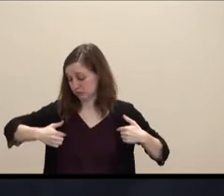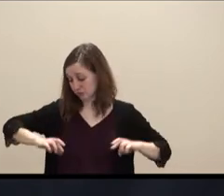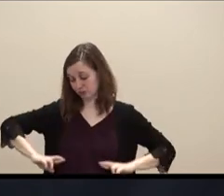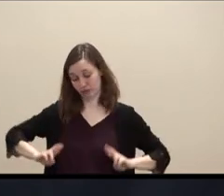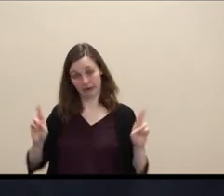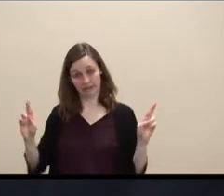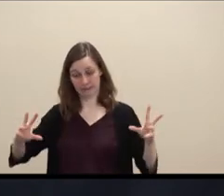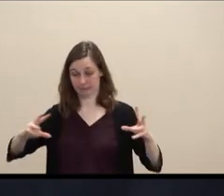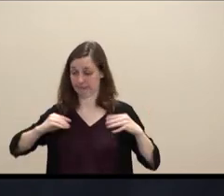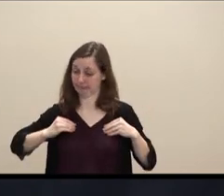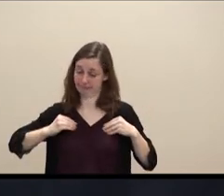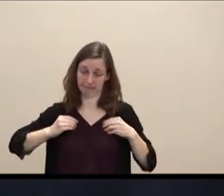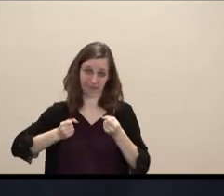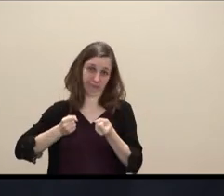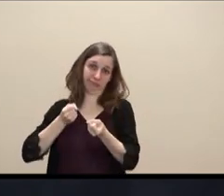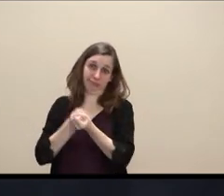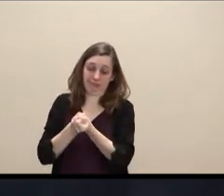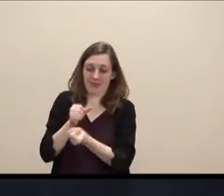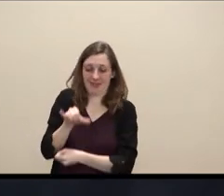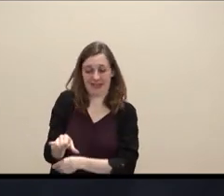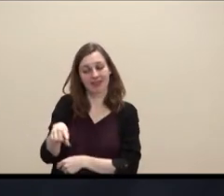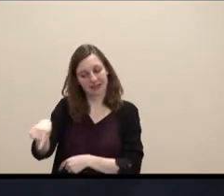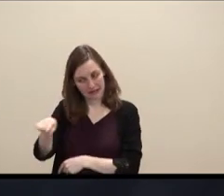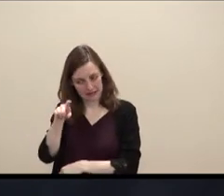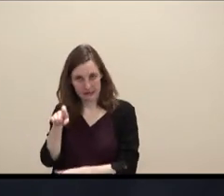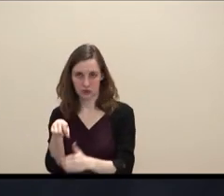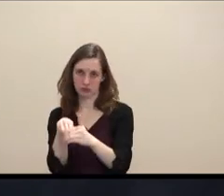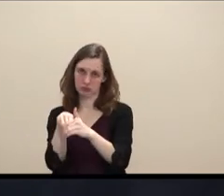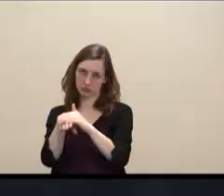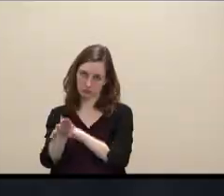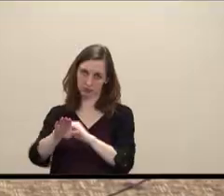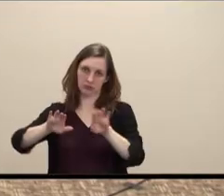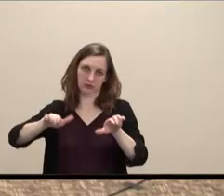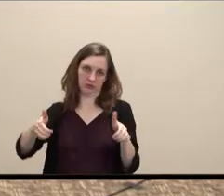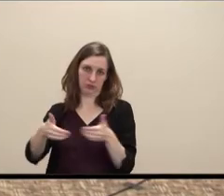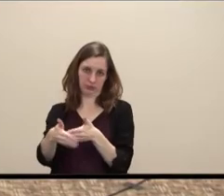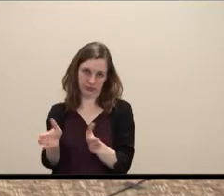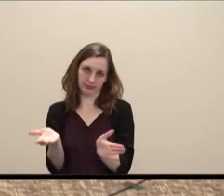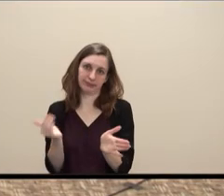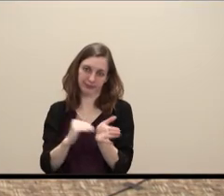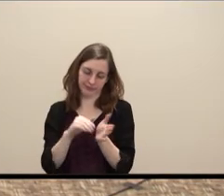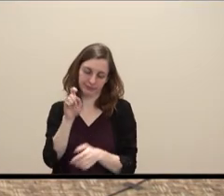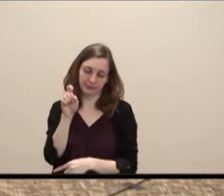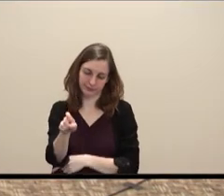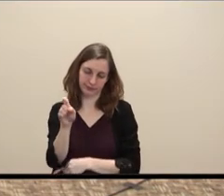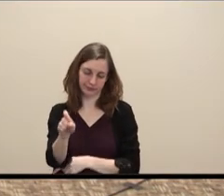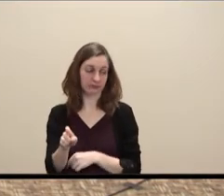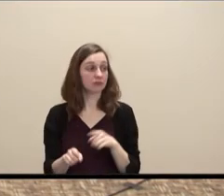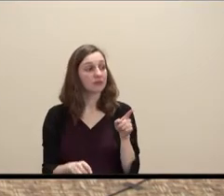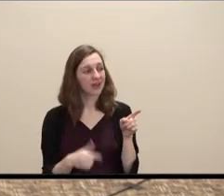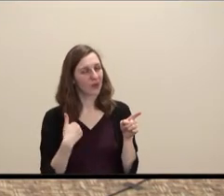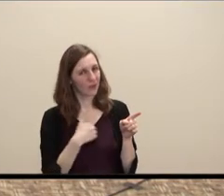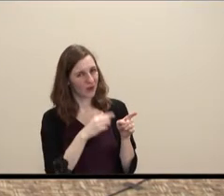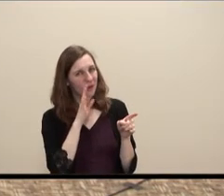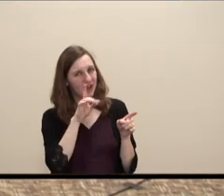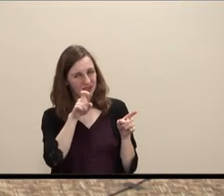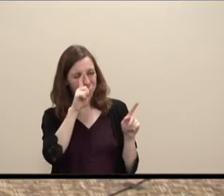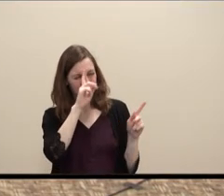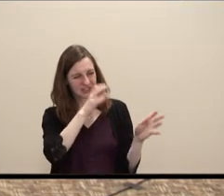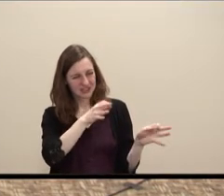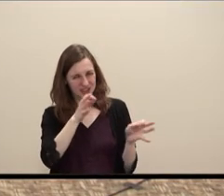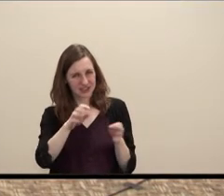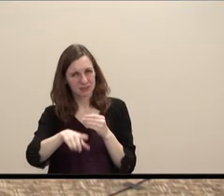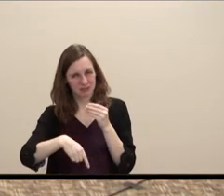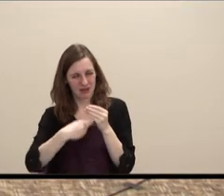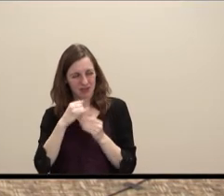back into the classroom because that's where they need to be. Going to have to make some decisions about that for the fall.